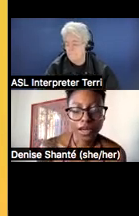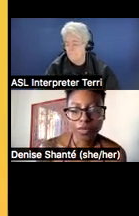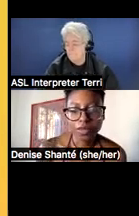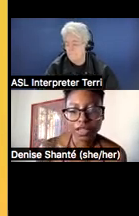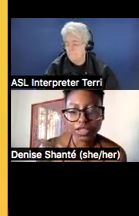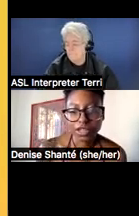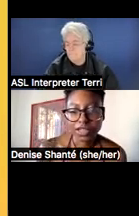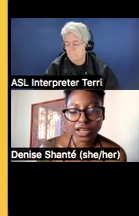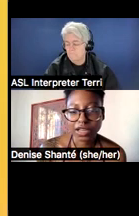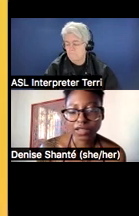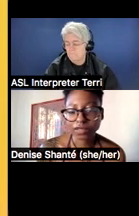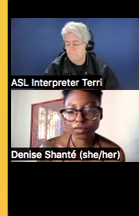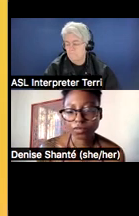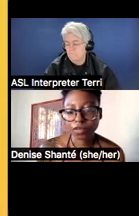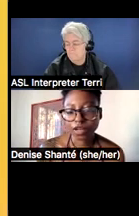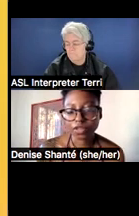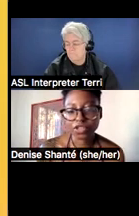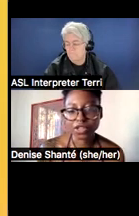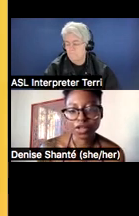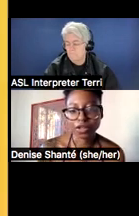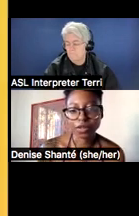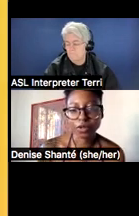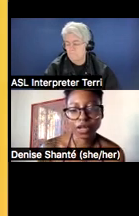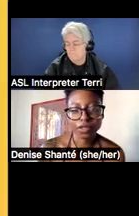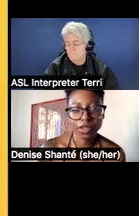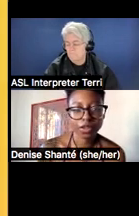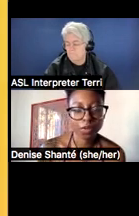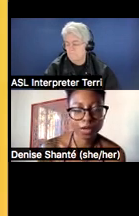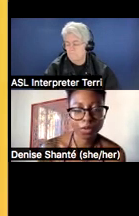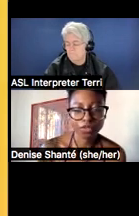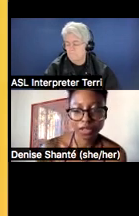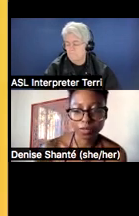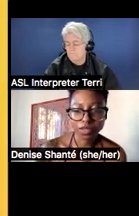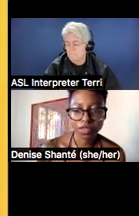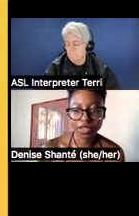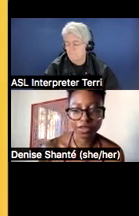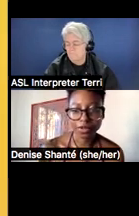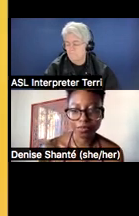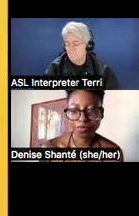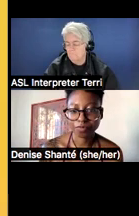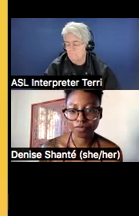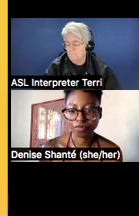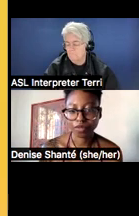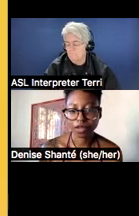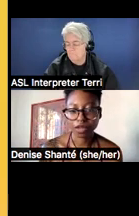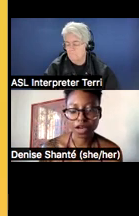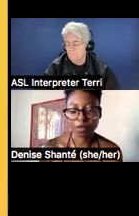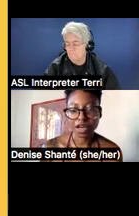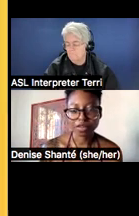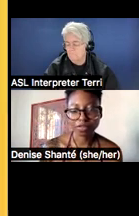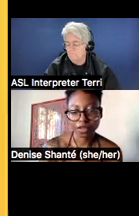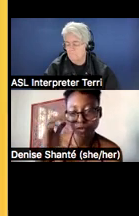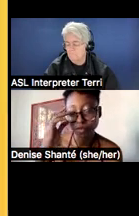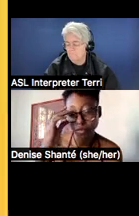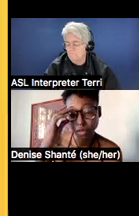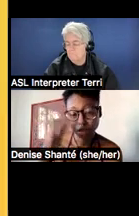So I am Denise Shante. I use she, her pronouns, and go by both names together. I'm a